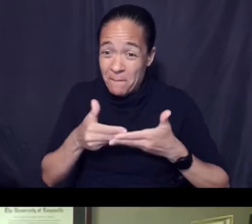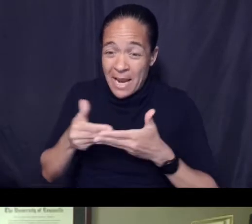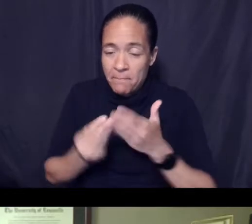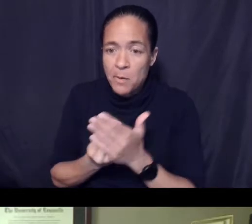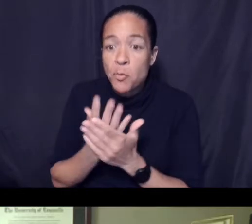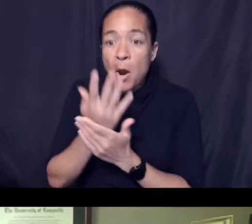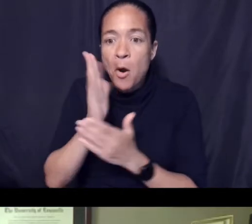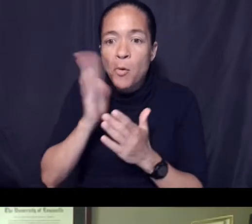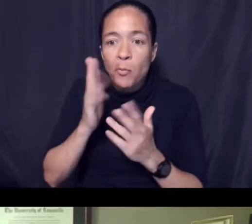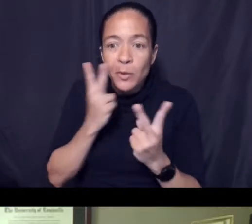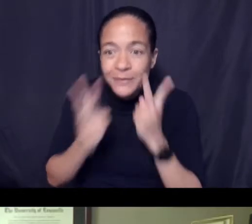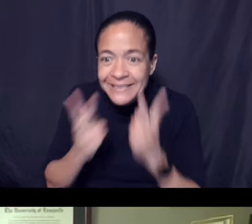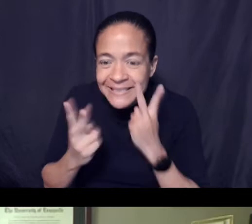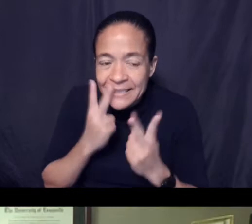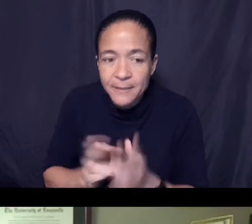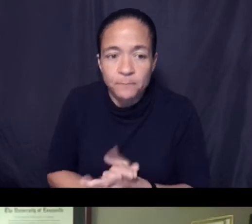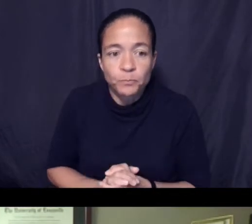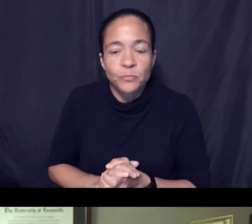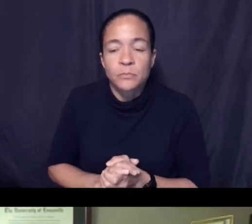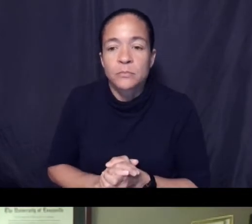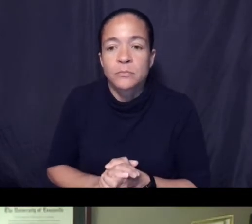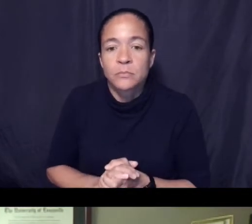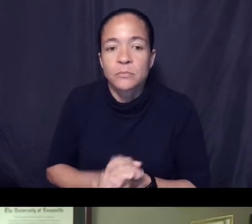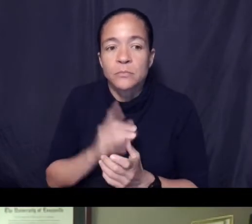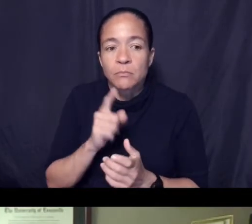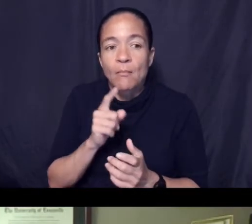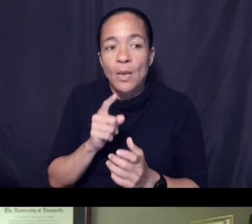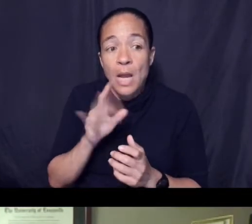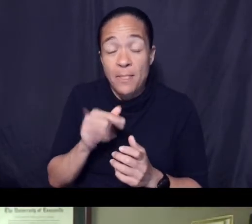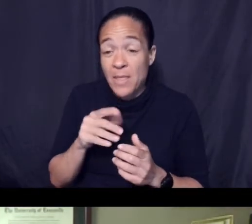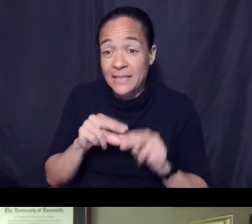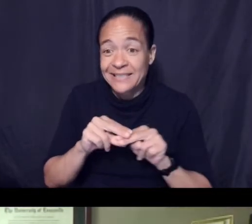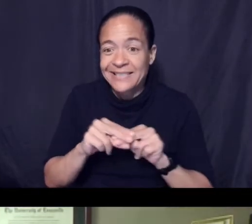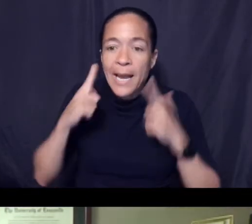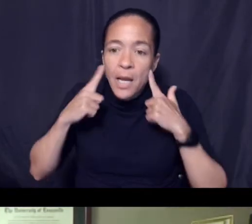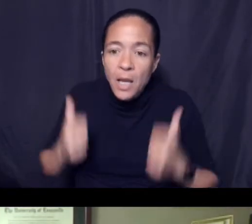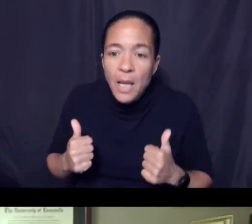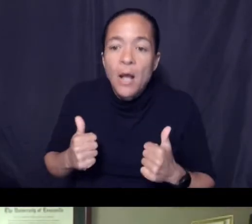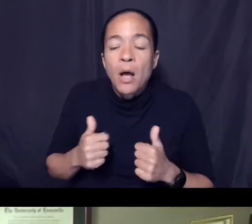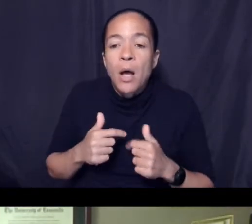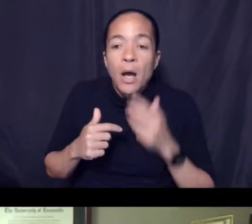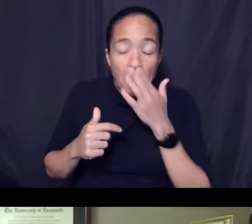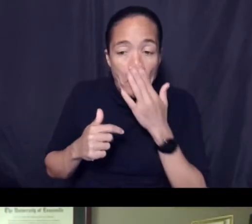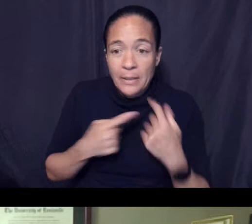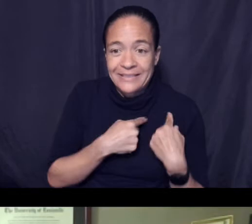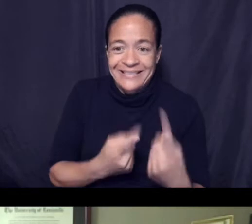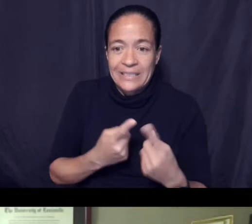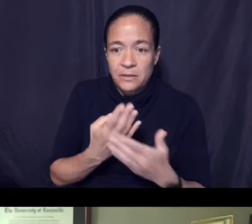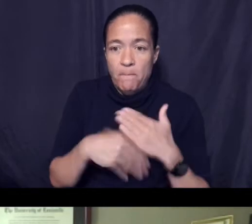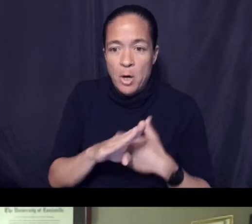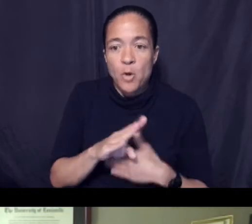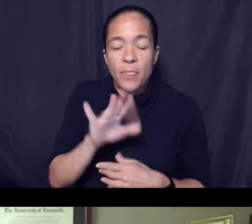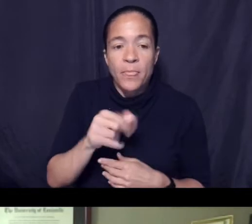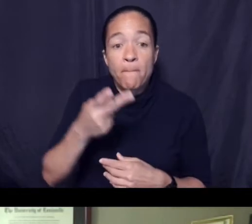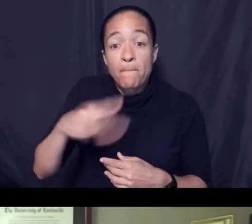This slide here shows cumulative hearing loss on this axis, followed by months since birth or age. And the purple line